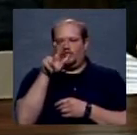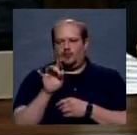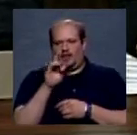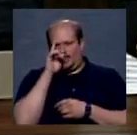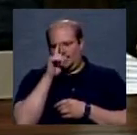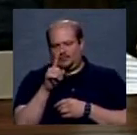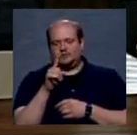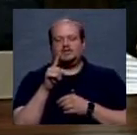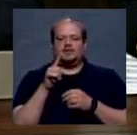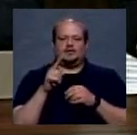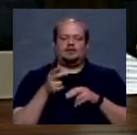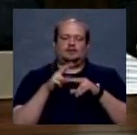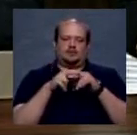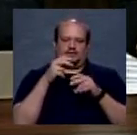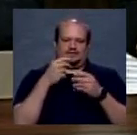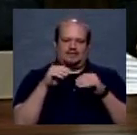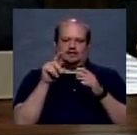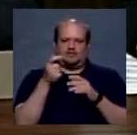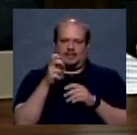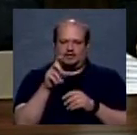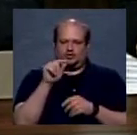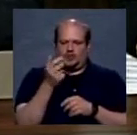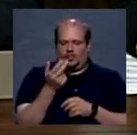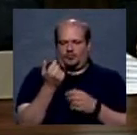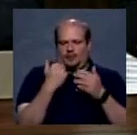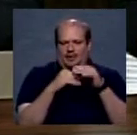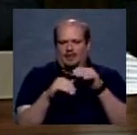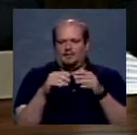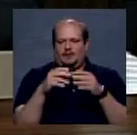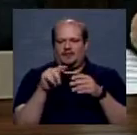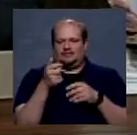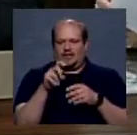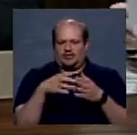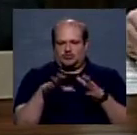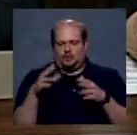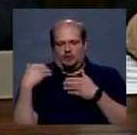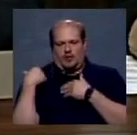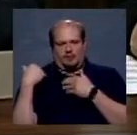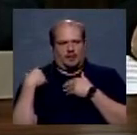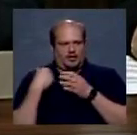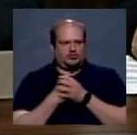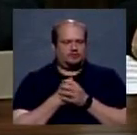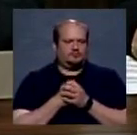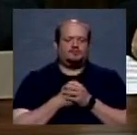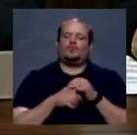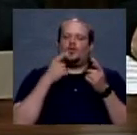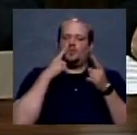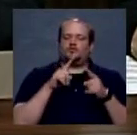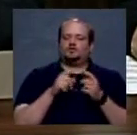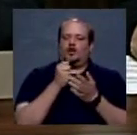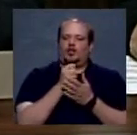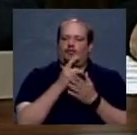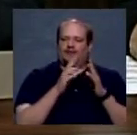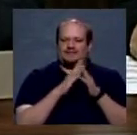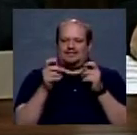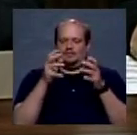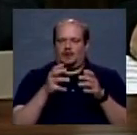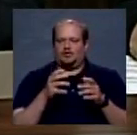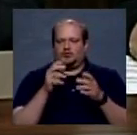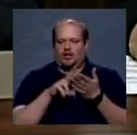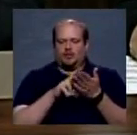improvement sales tax and the 2013 limited tax general obligation capital improvement bonds. A resolution authorized the city manager to award